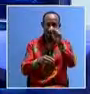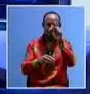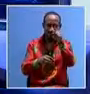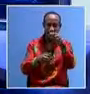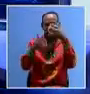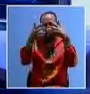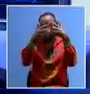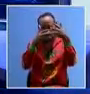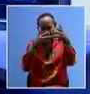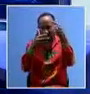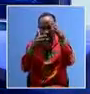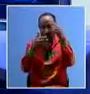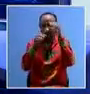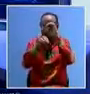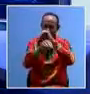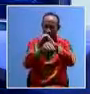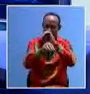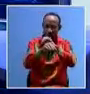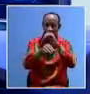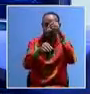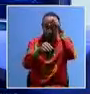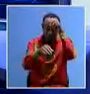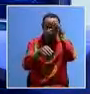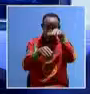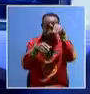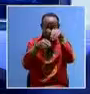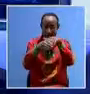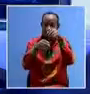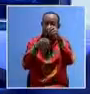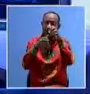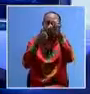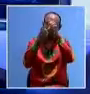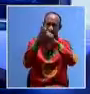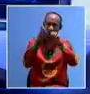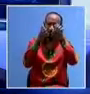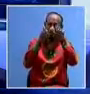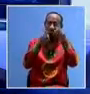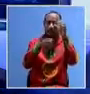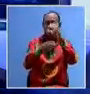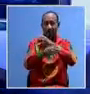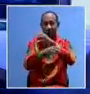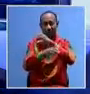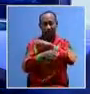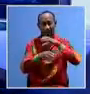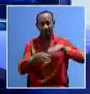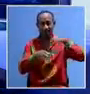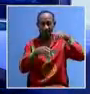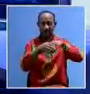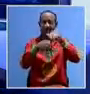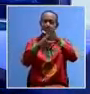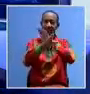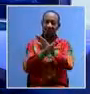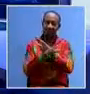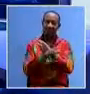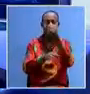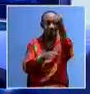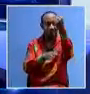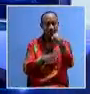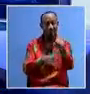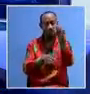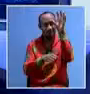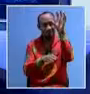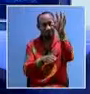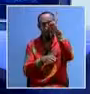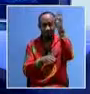transparency in the operations of mining and exploration companies in Zambia. And Southern Province